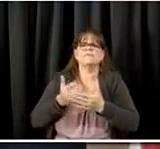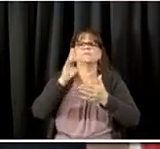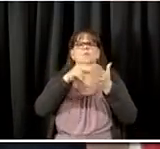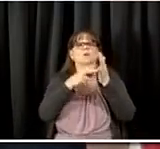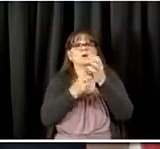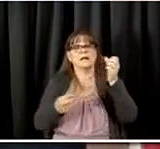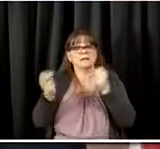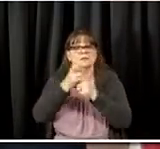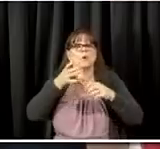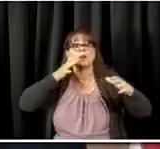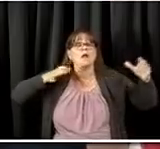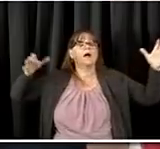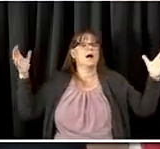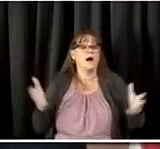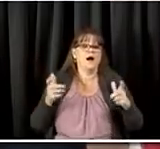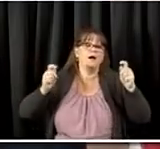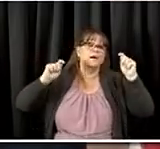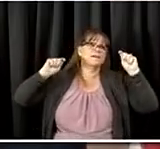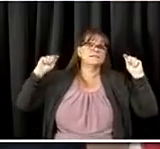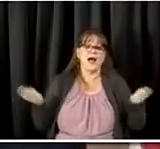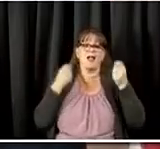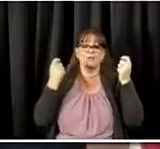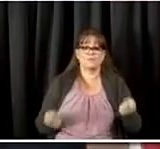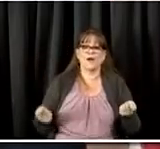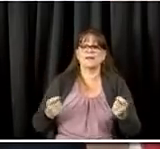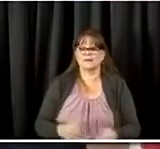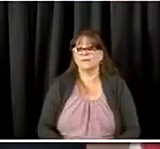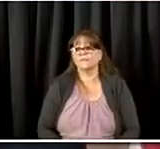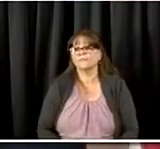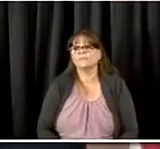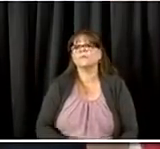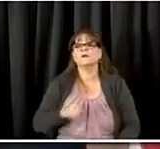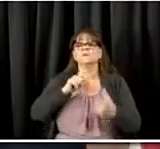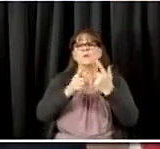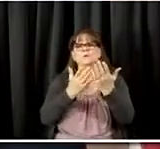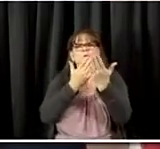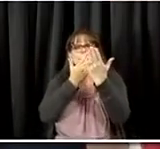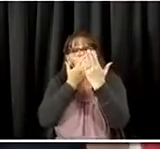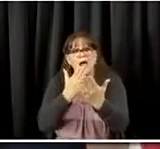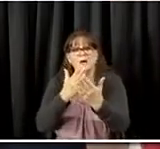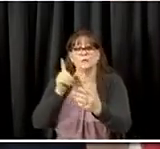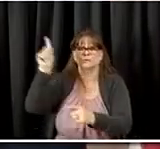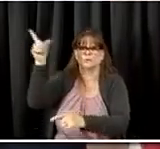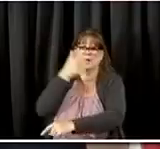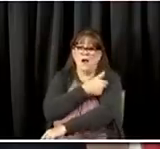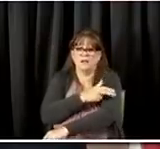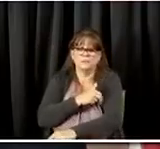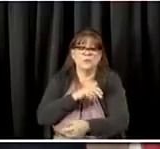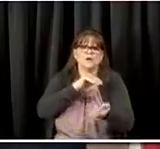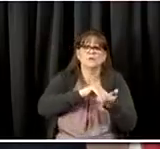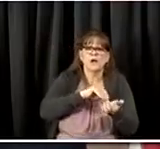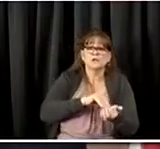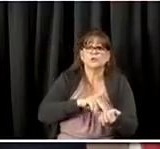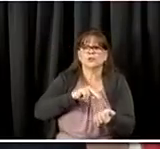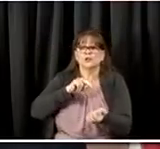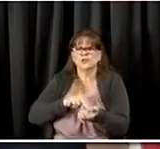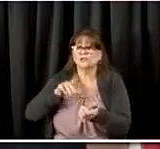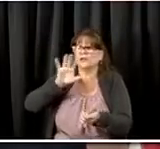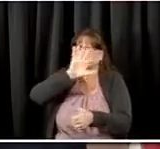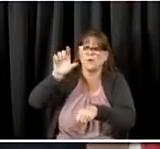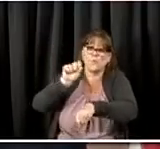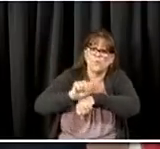for the dedication of our healthcare workers, our first responders, but also grateful for your dedication in really being willing to take a very